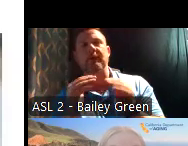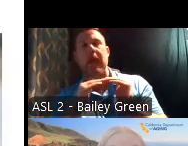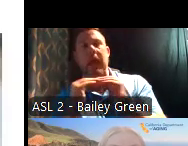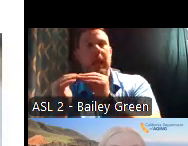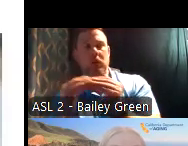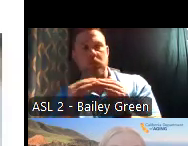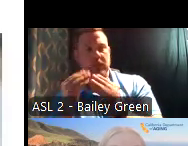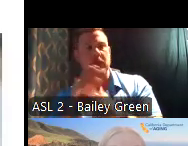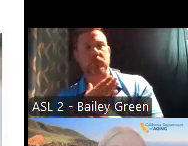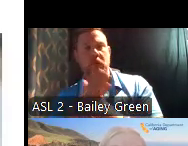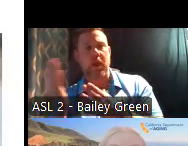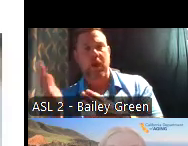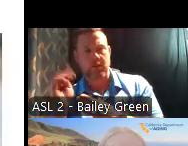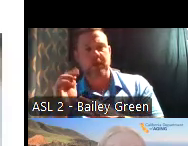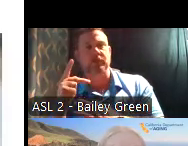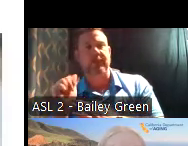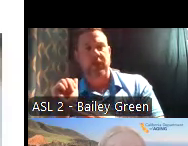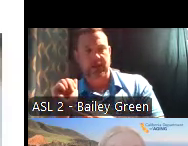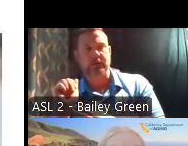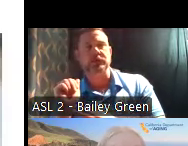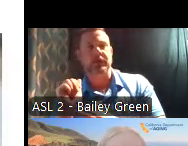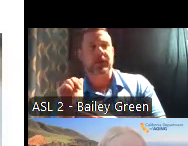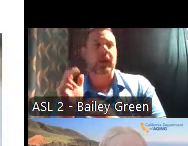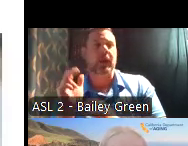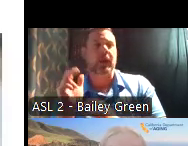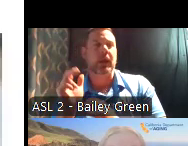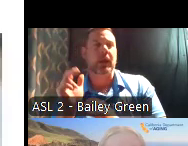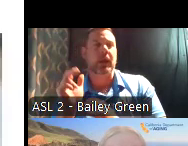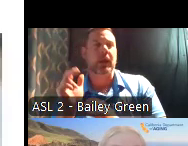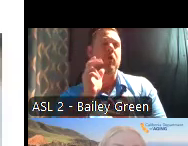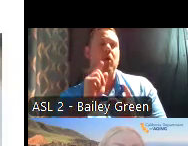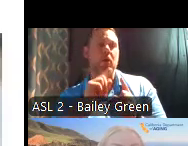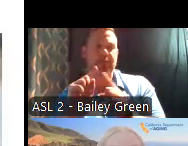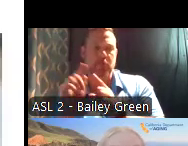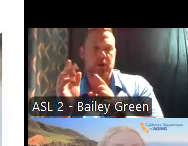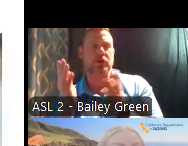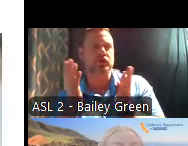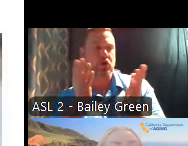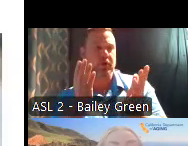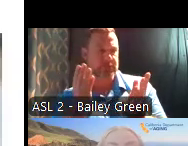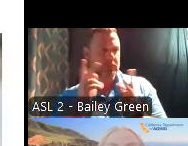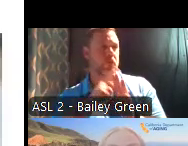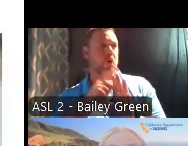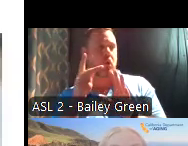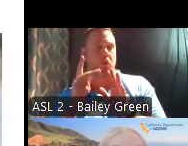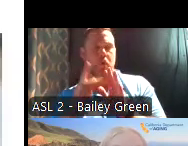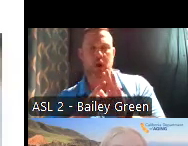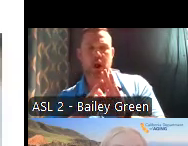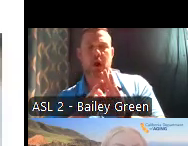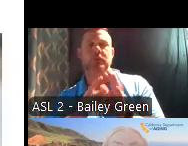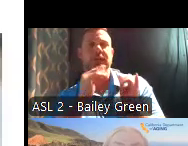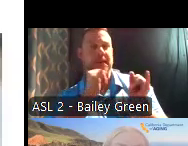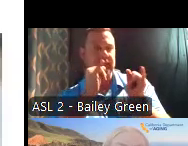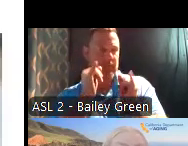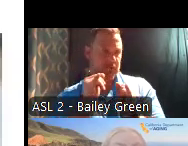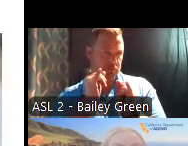throughout the Master Plan for Aging, and again, hearing from consumers of services and programs. We're looking to pull